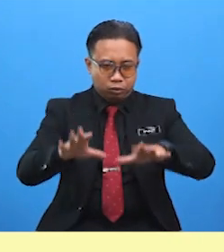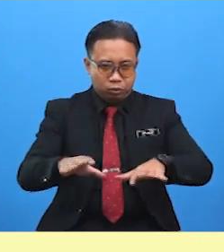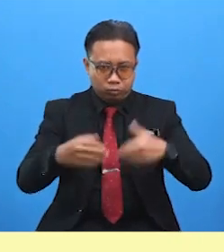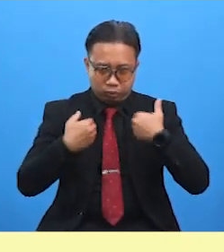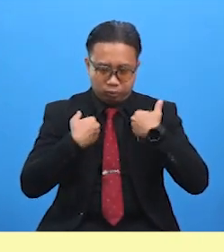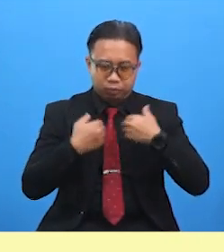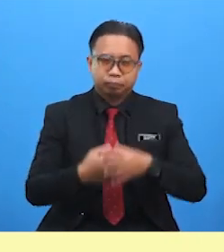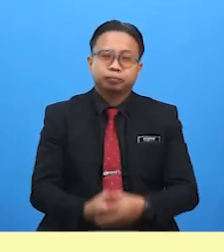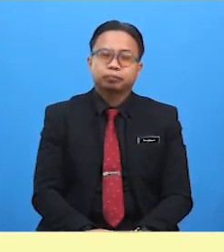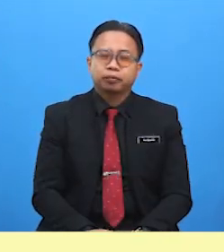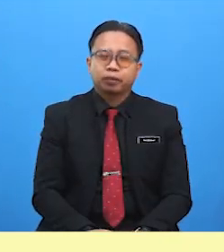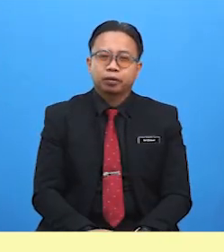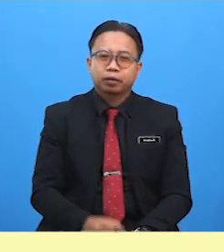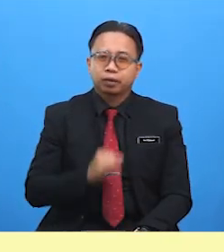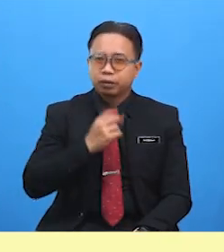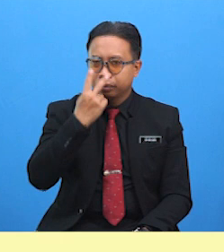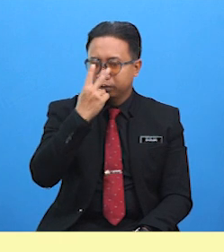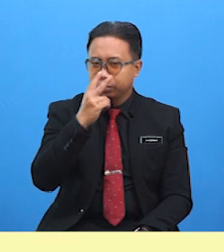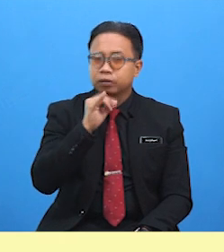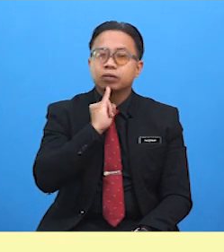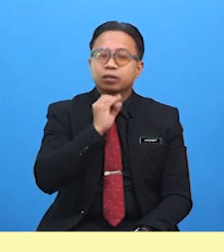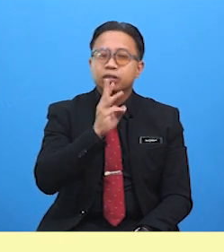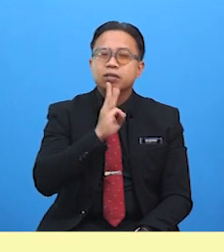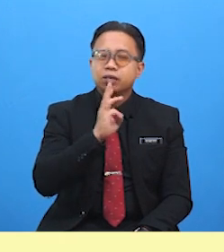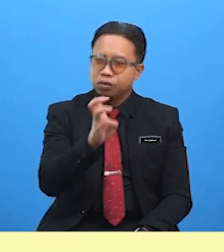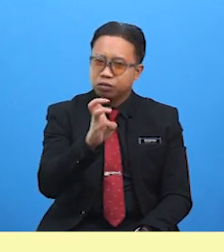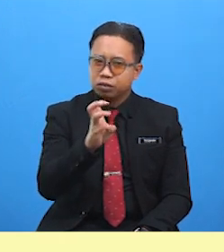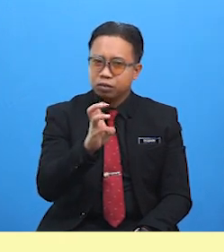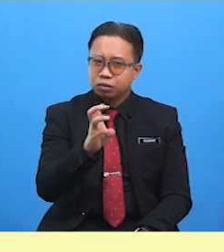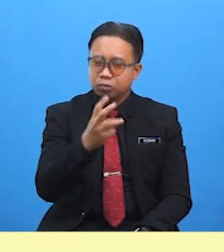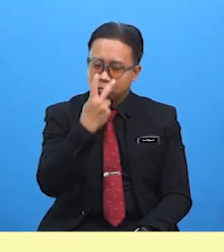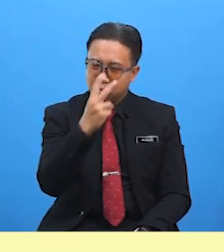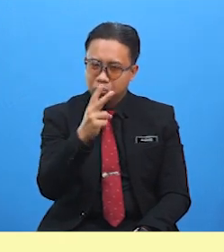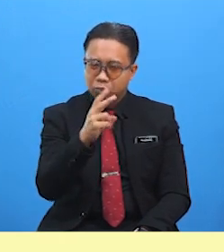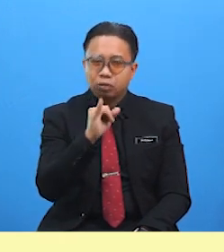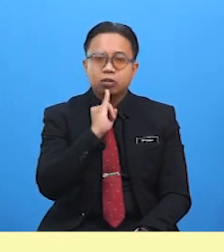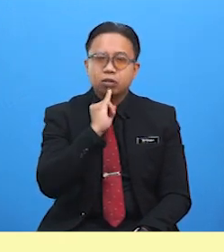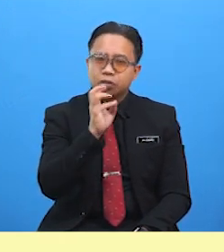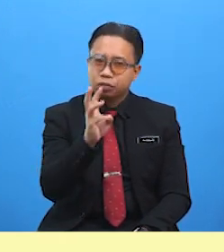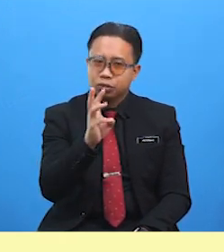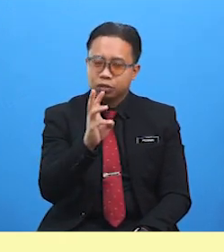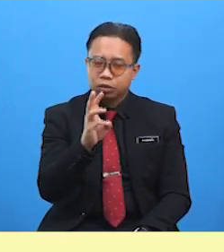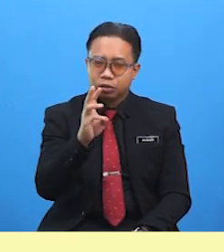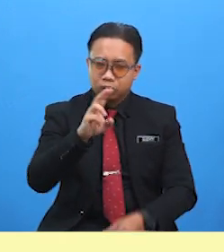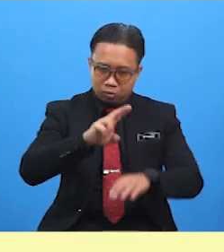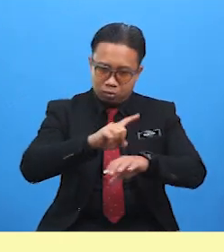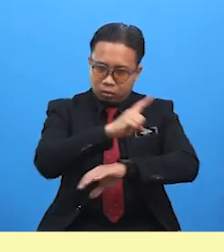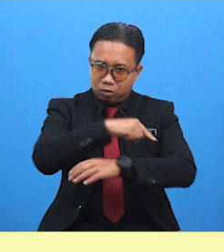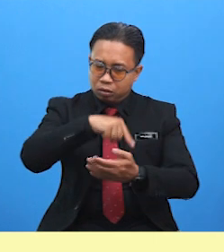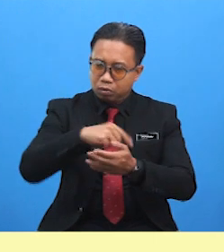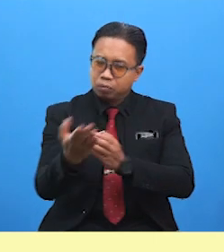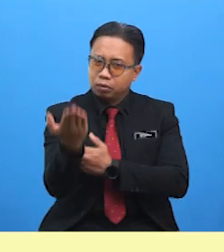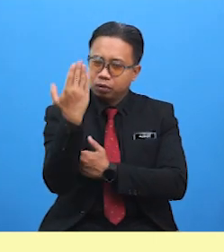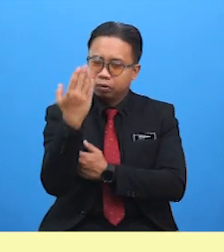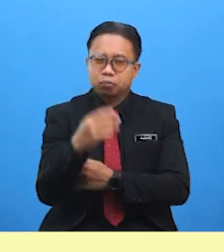heavily. Icy. It's icy. Road conditions are icy this morning. The river